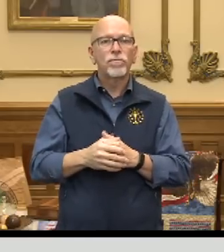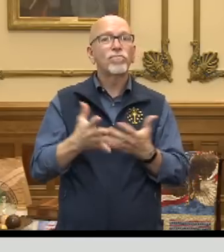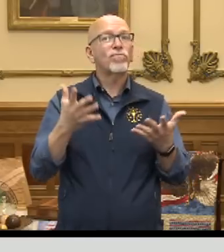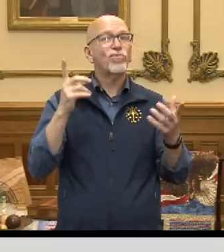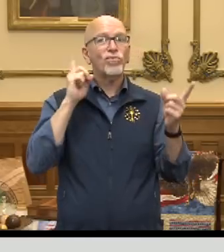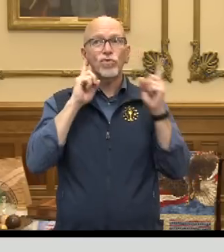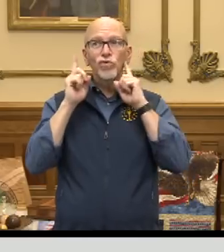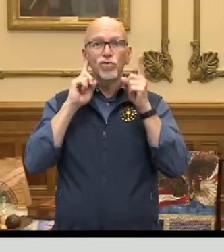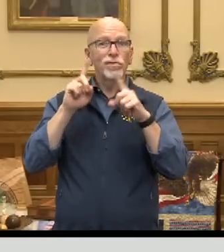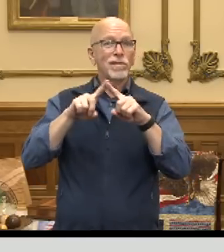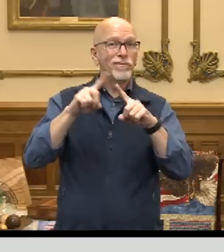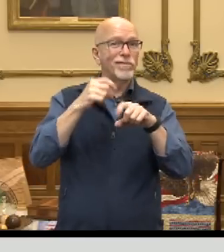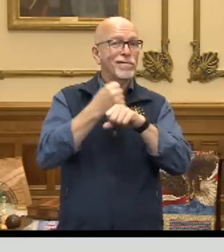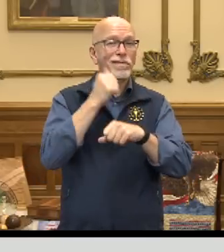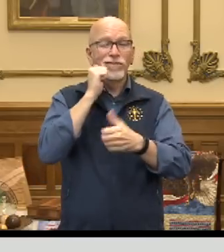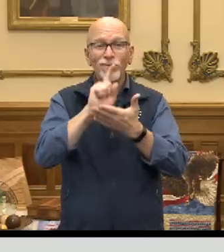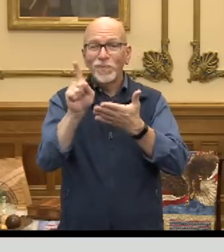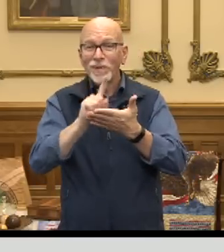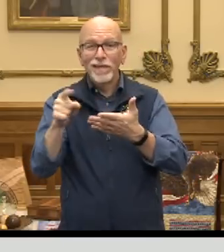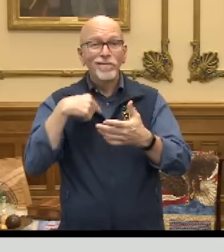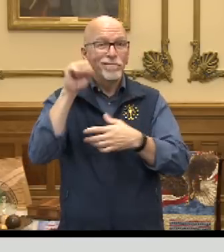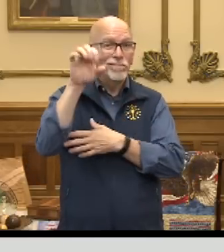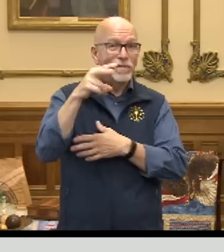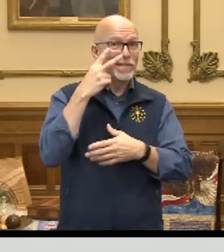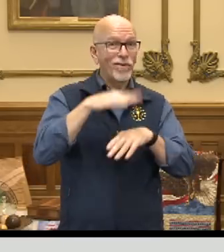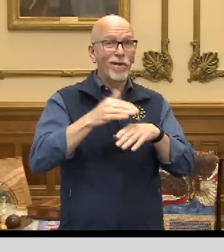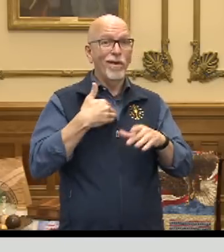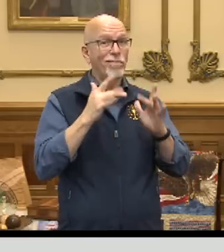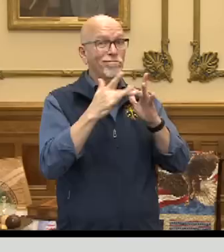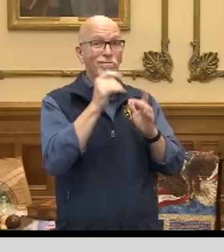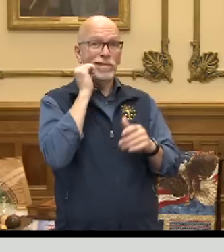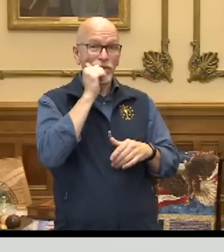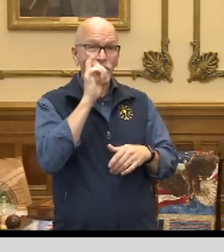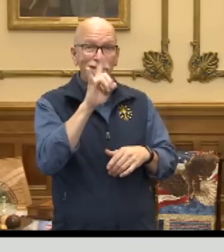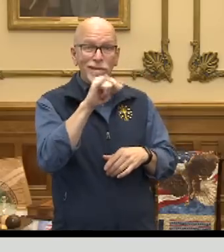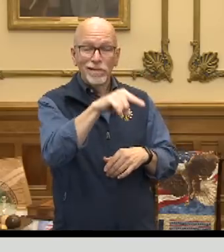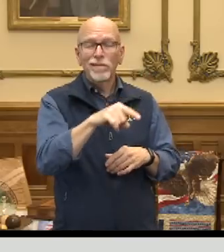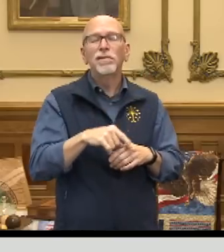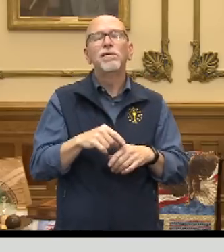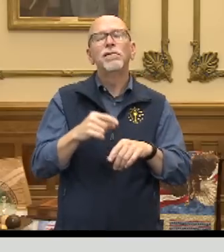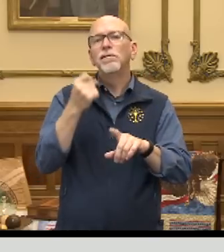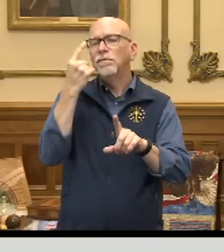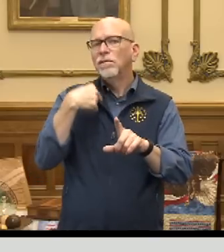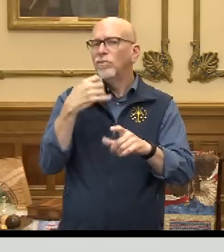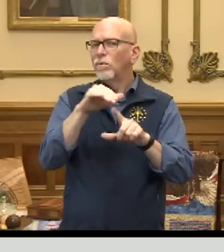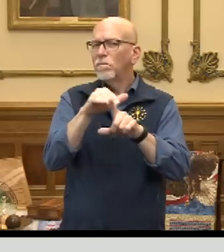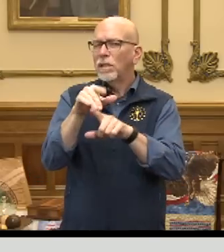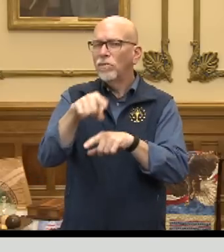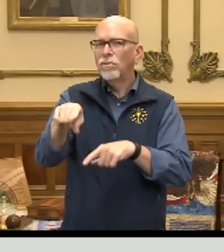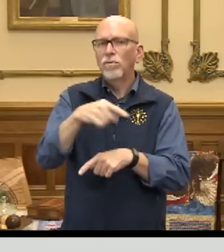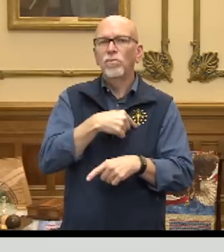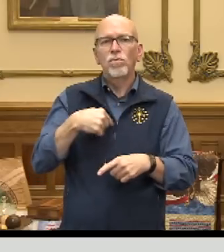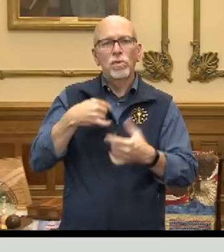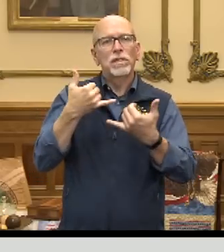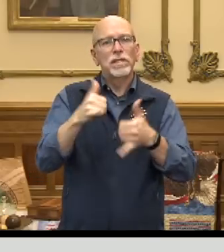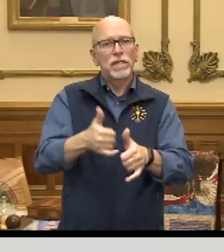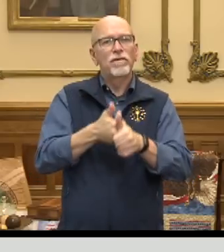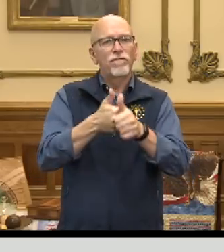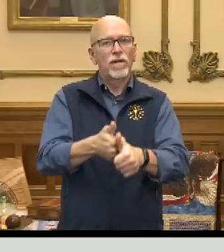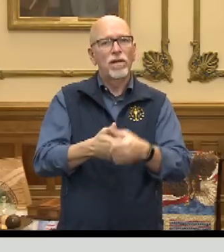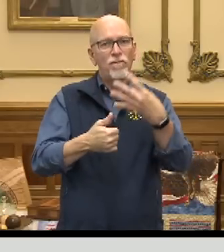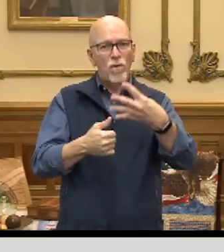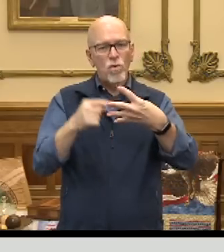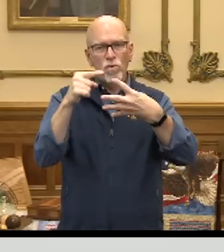all these data points every week and see them daily on our dashboard, but I want to remind Hoosiers that we are still following the 4